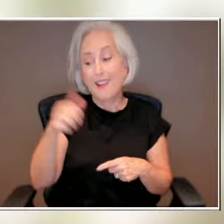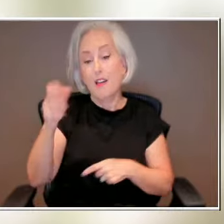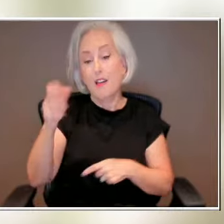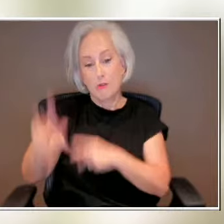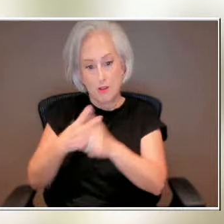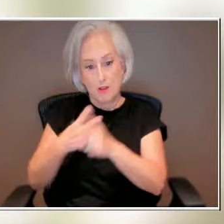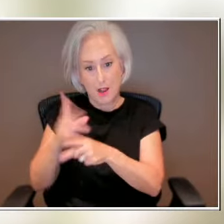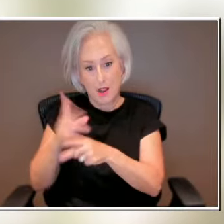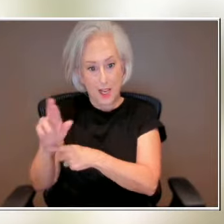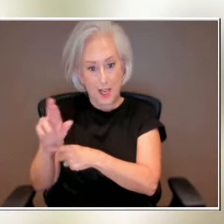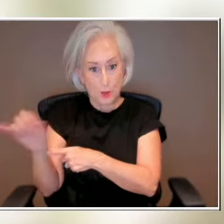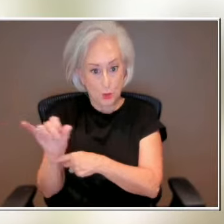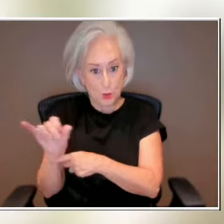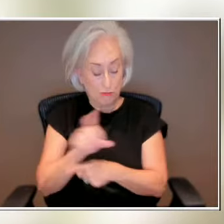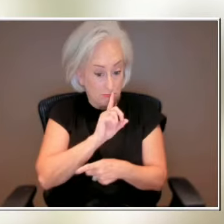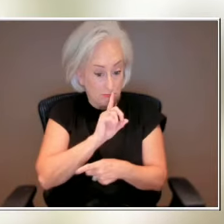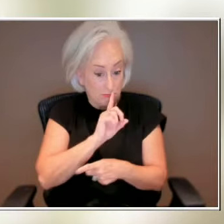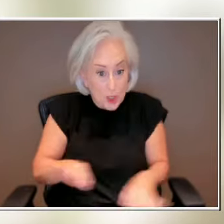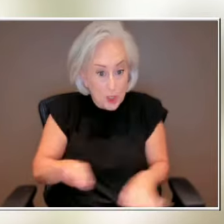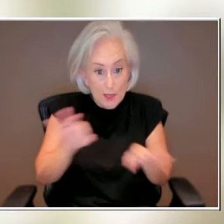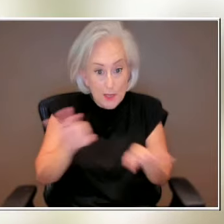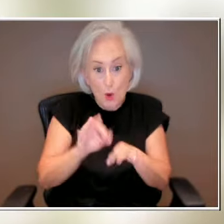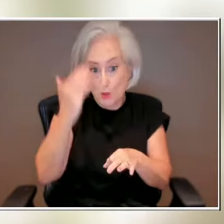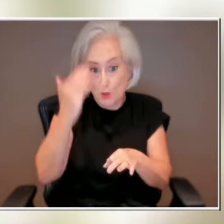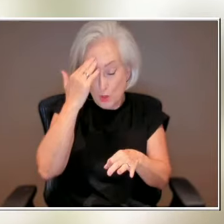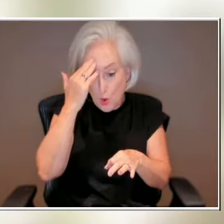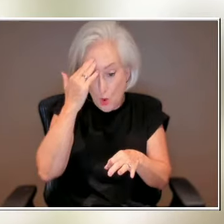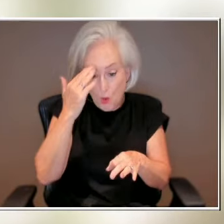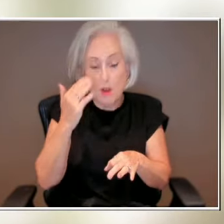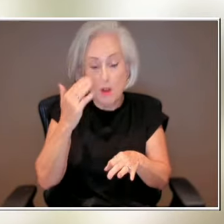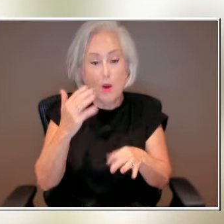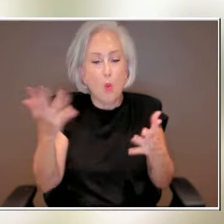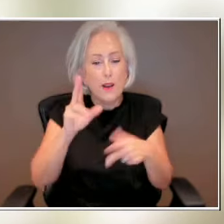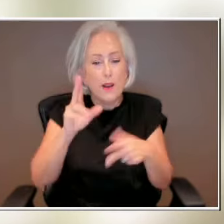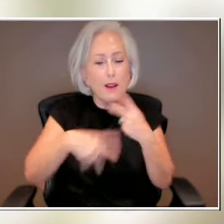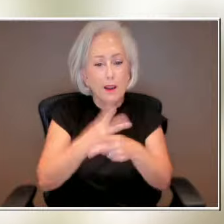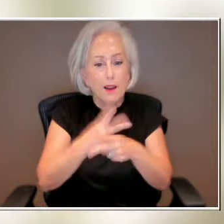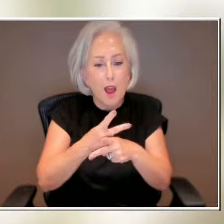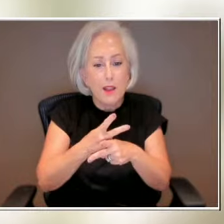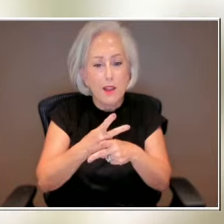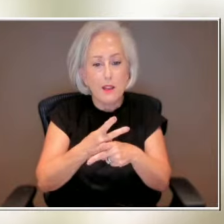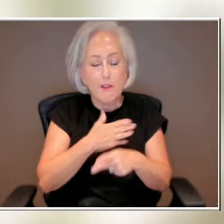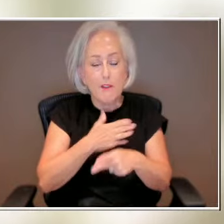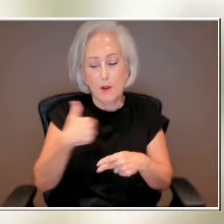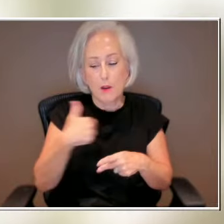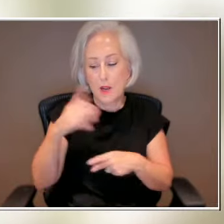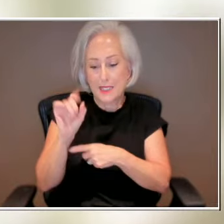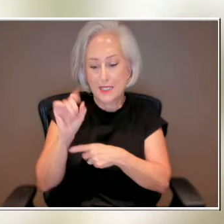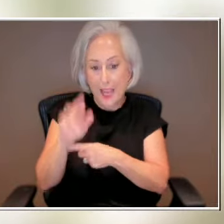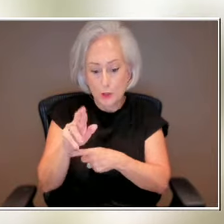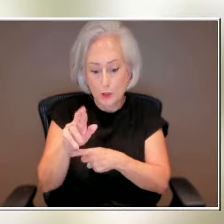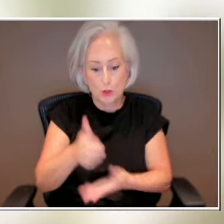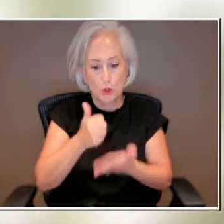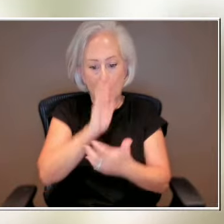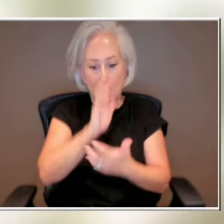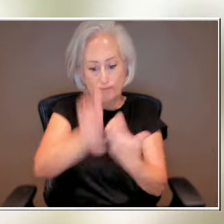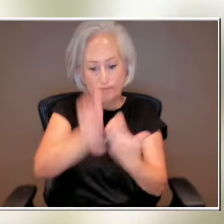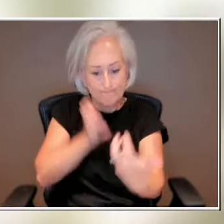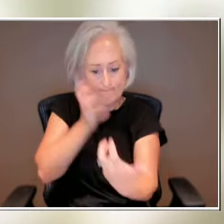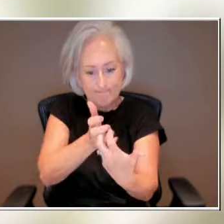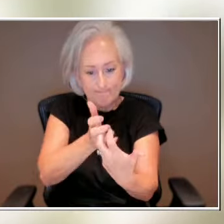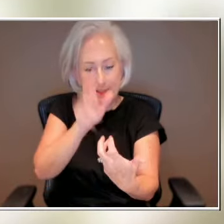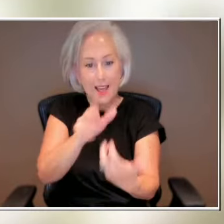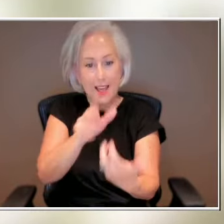really important for us to know that subtype of breast cancer because that helps us select the most personalized and effective treatment option for